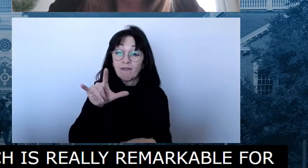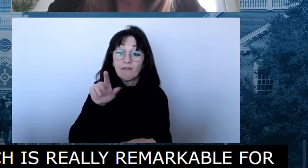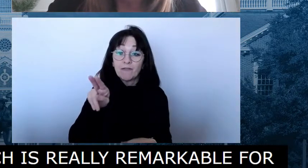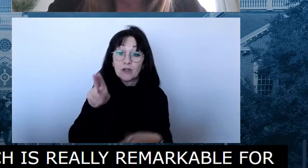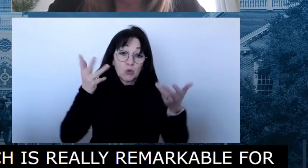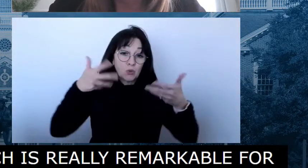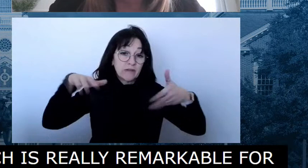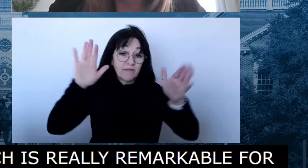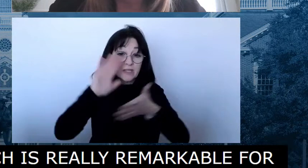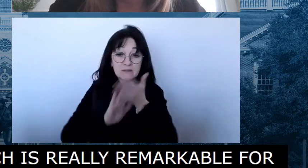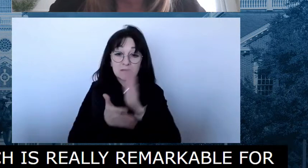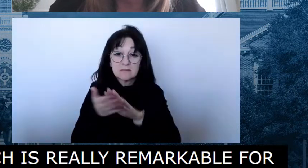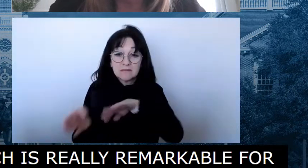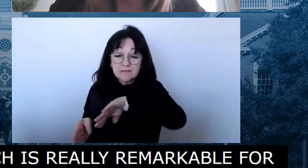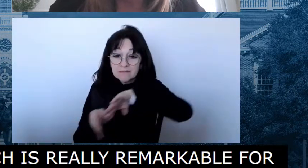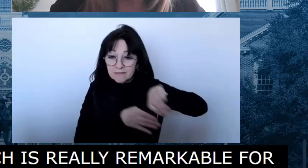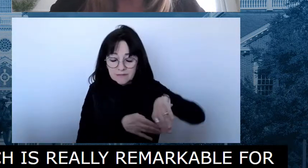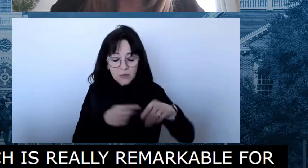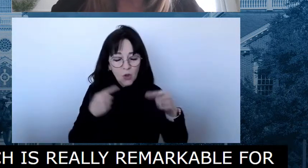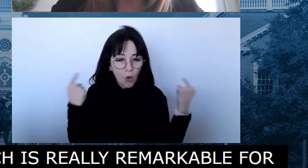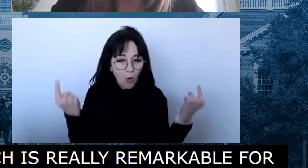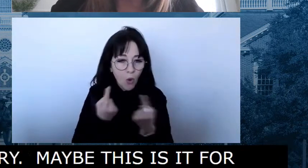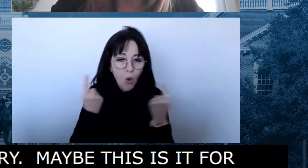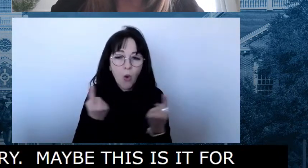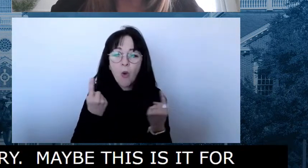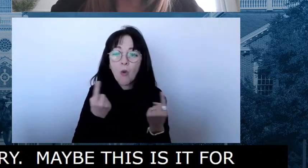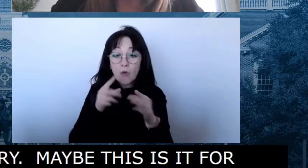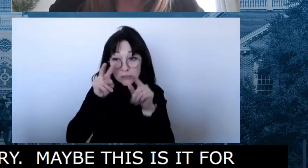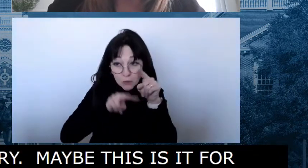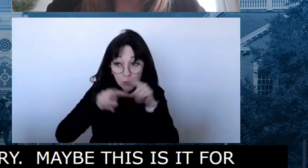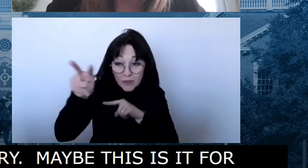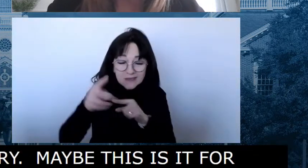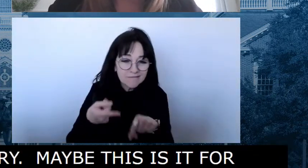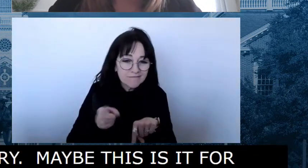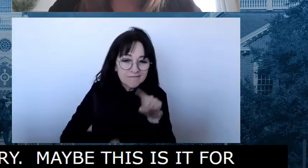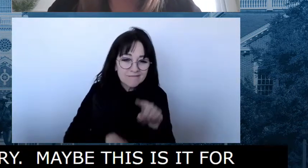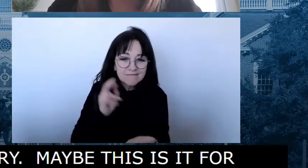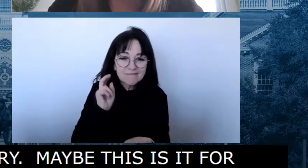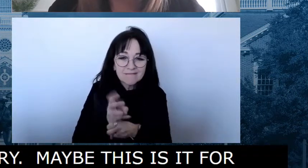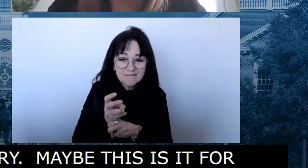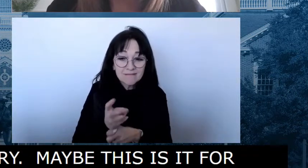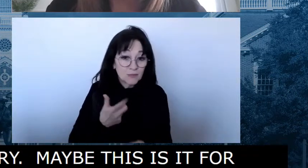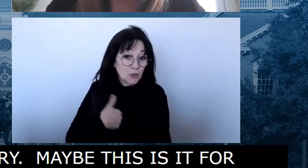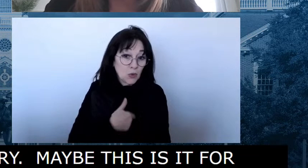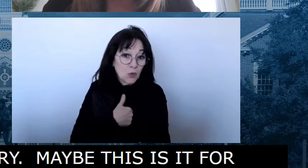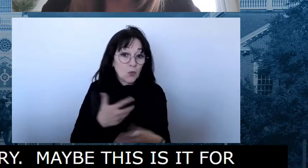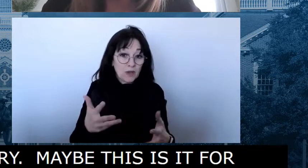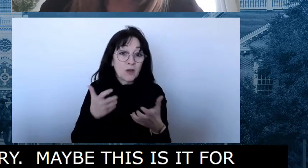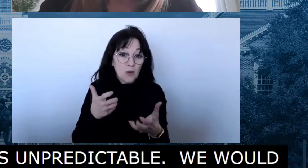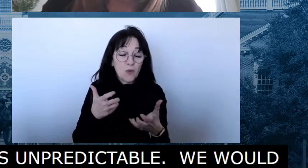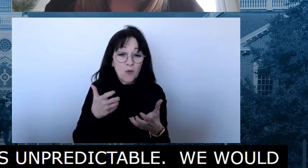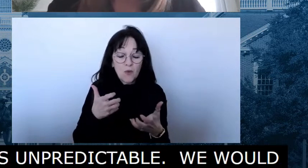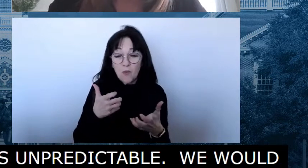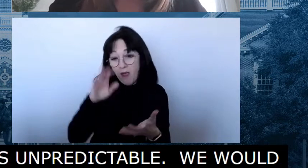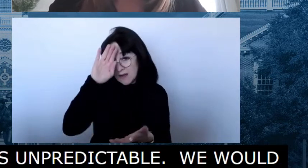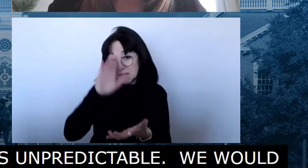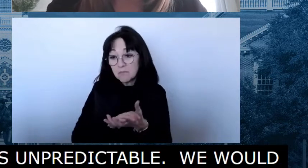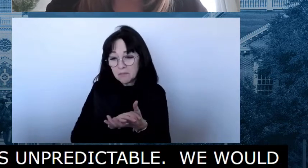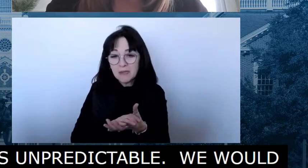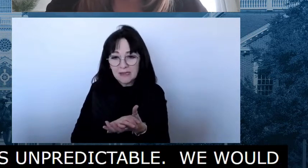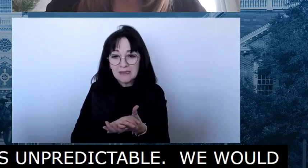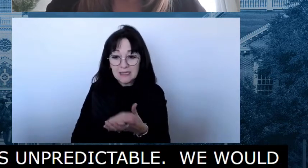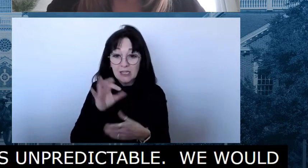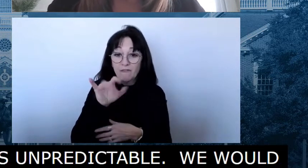unpredictable. We'd love to see that we'd love to think or believe that it's behind us, but we'll